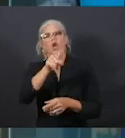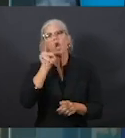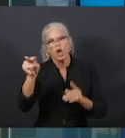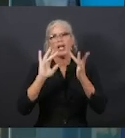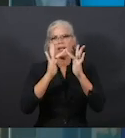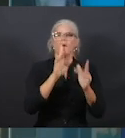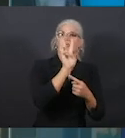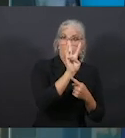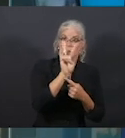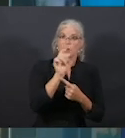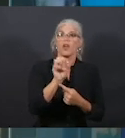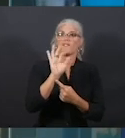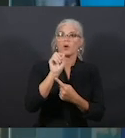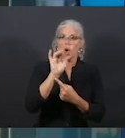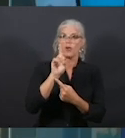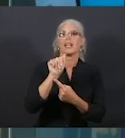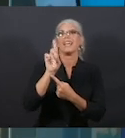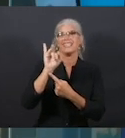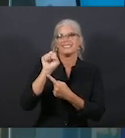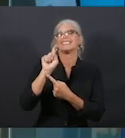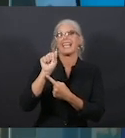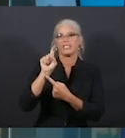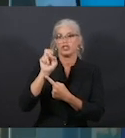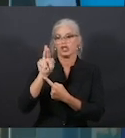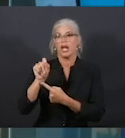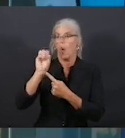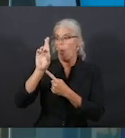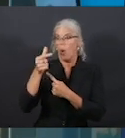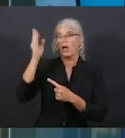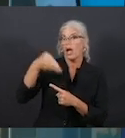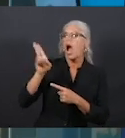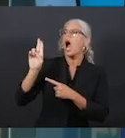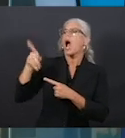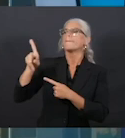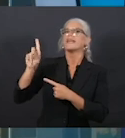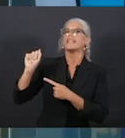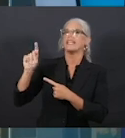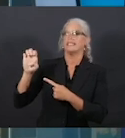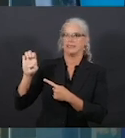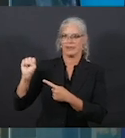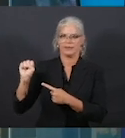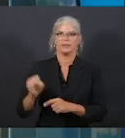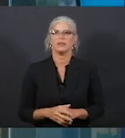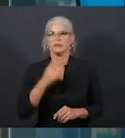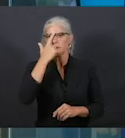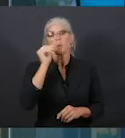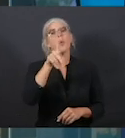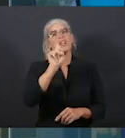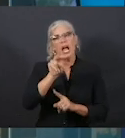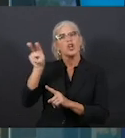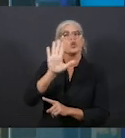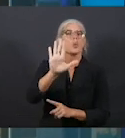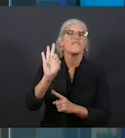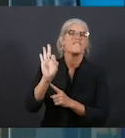floridadisaster.org/updates. You can also follow us on X and Instagram at FLSERT and on Facebook at FDEM. And